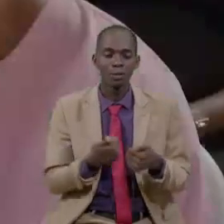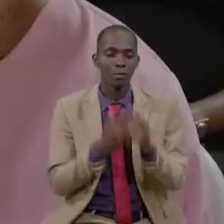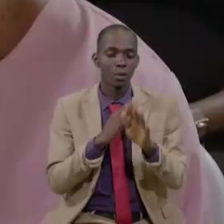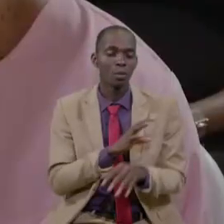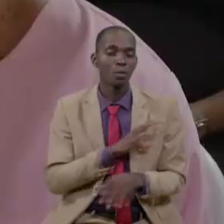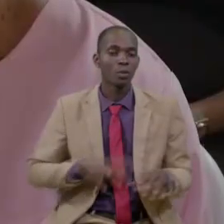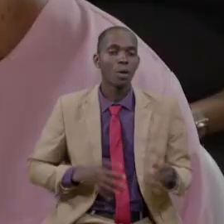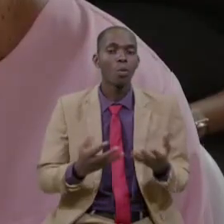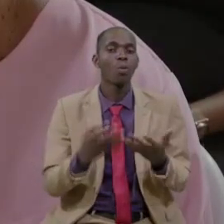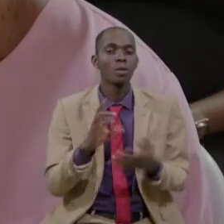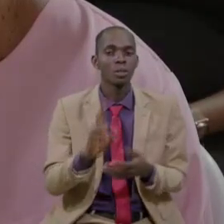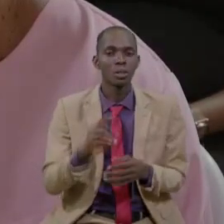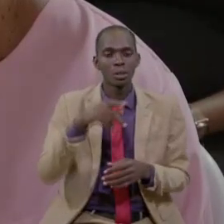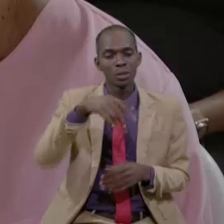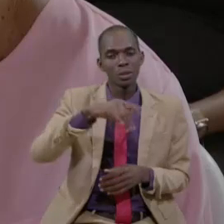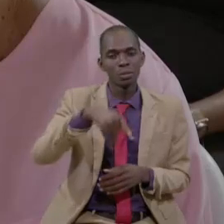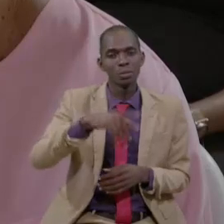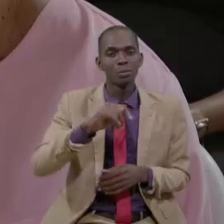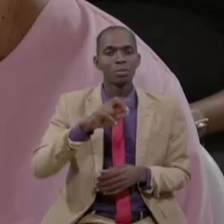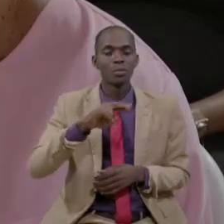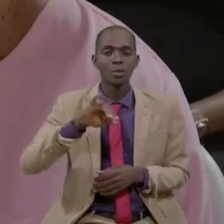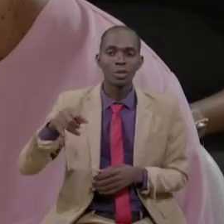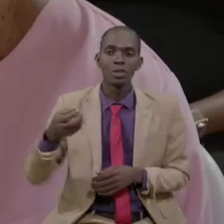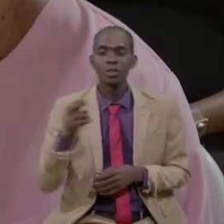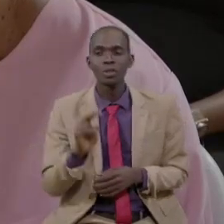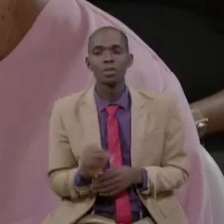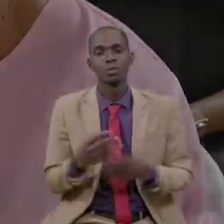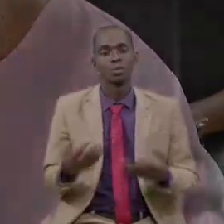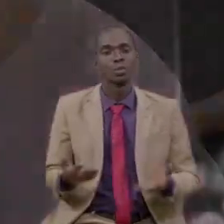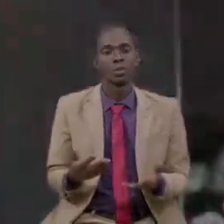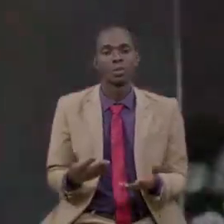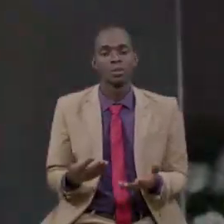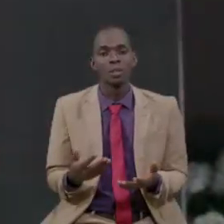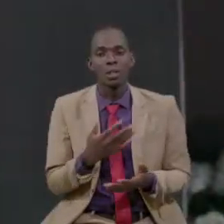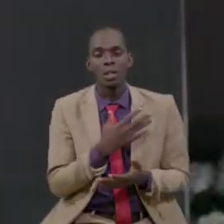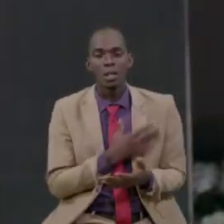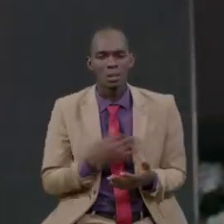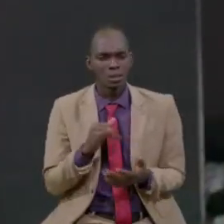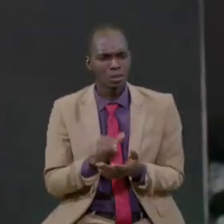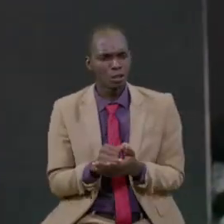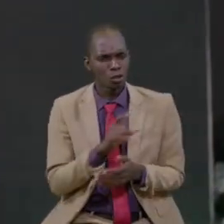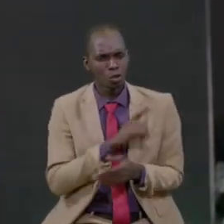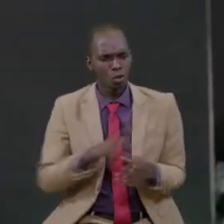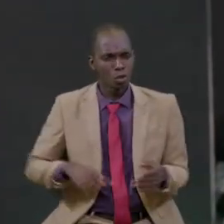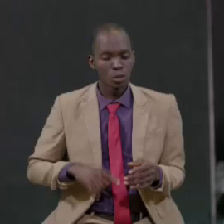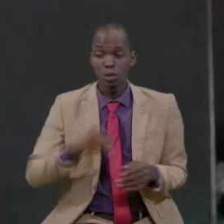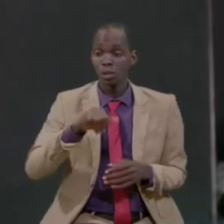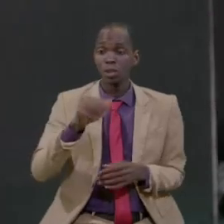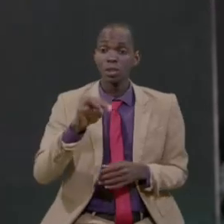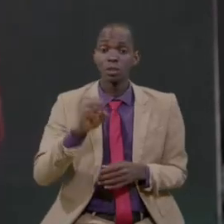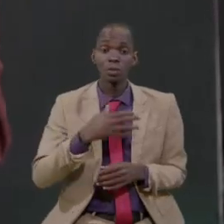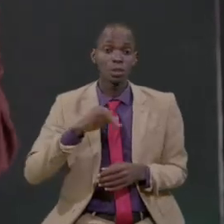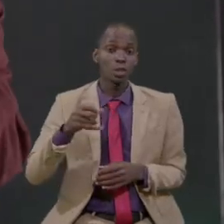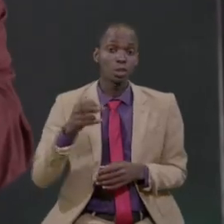The Samaritans will not receive you. Lord, do you permit us to call down fire from